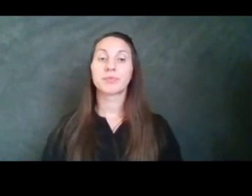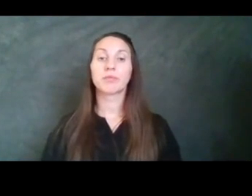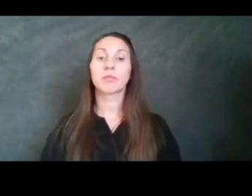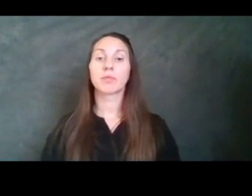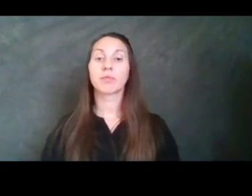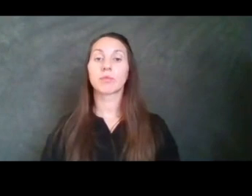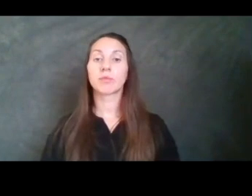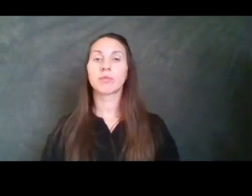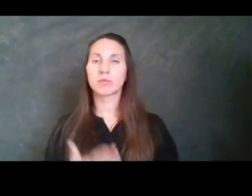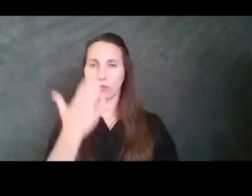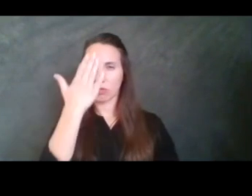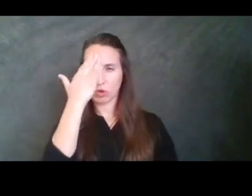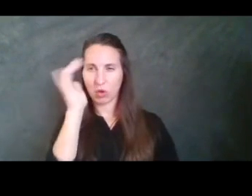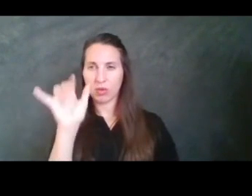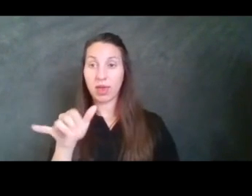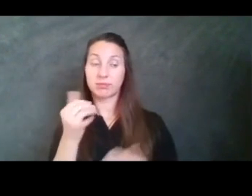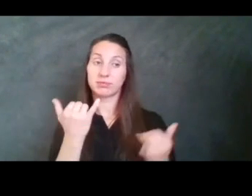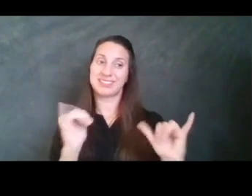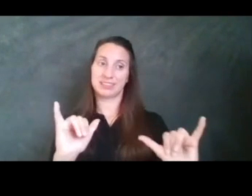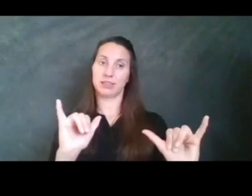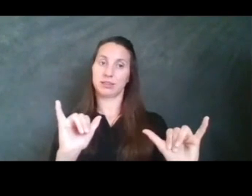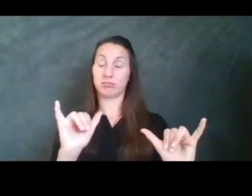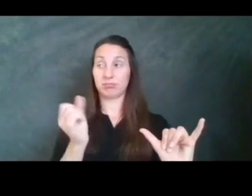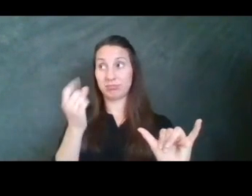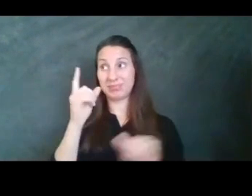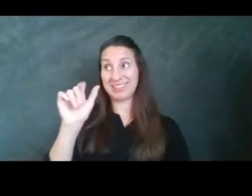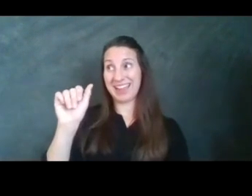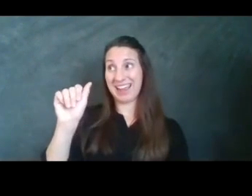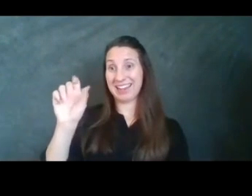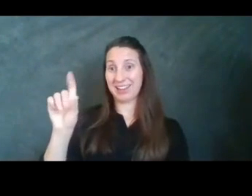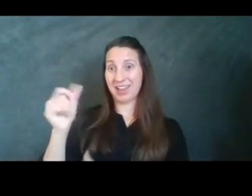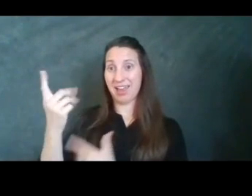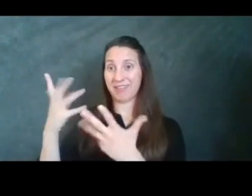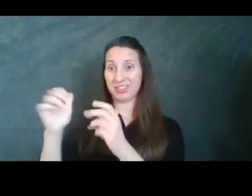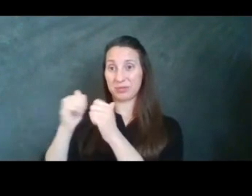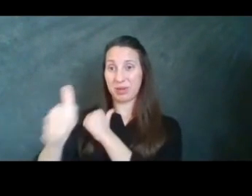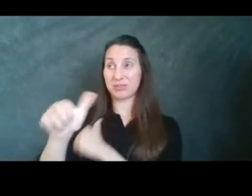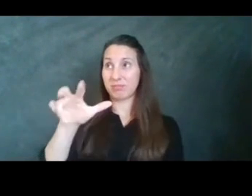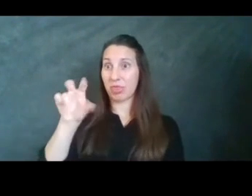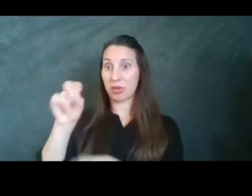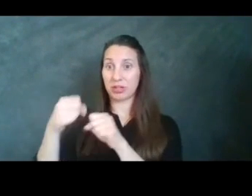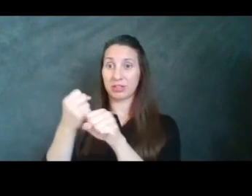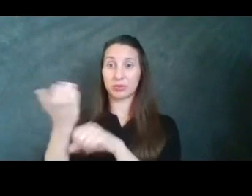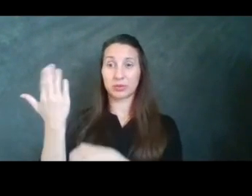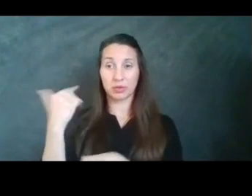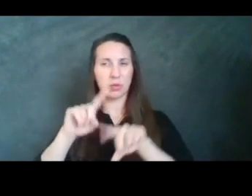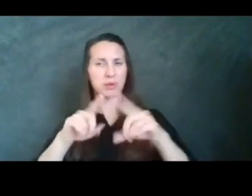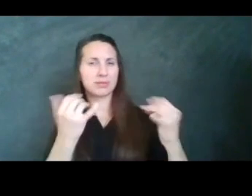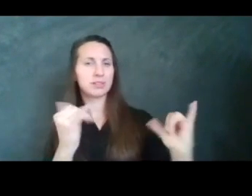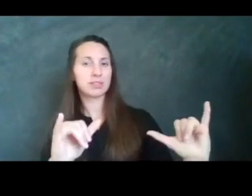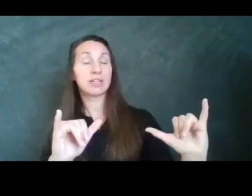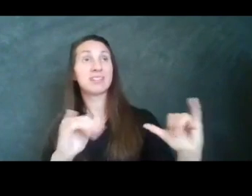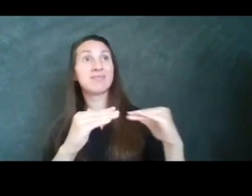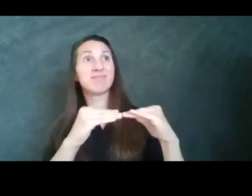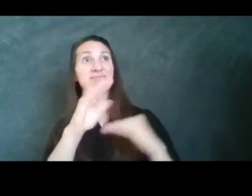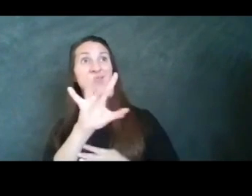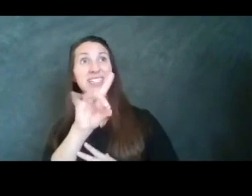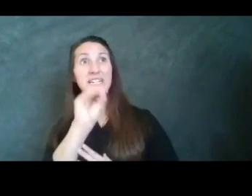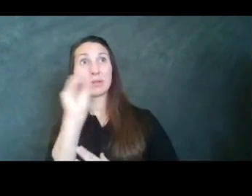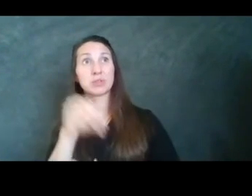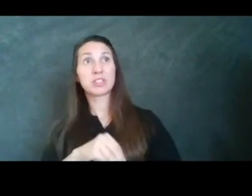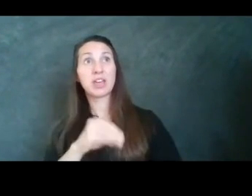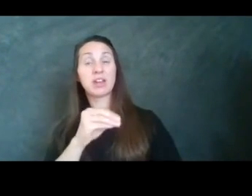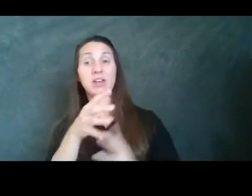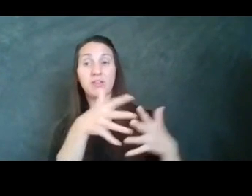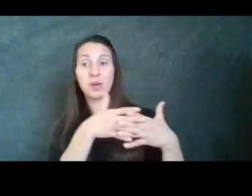We know that still, even though the ADA was passed 30 years ago, upwards of 80% of Americans with disabilities